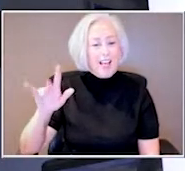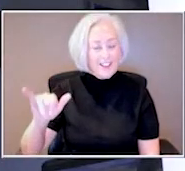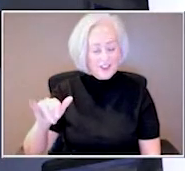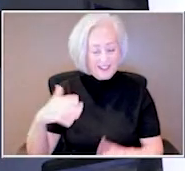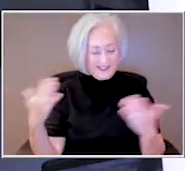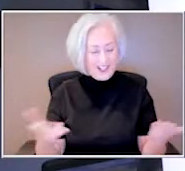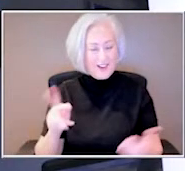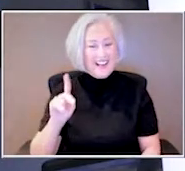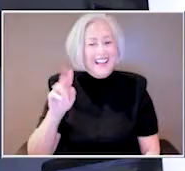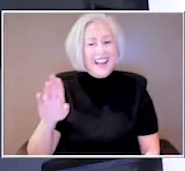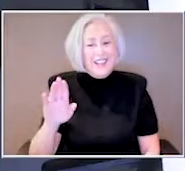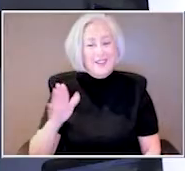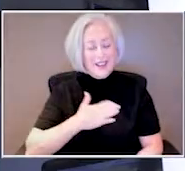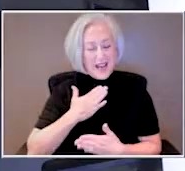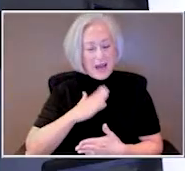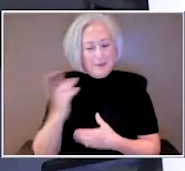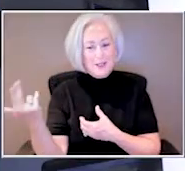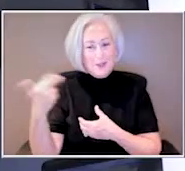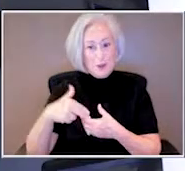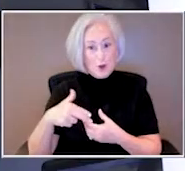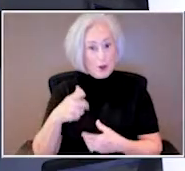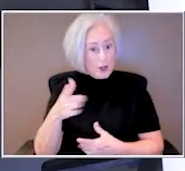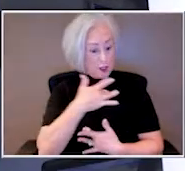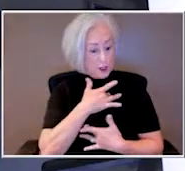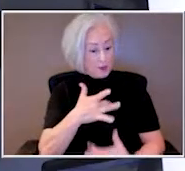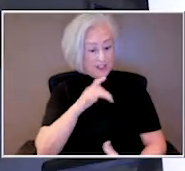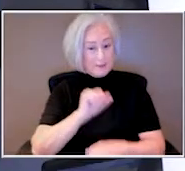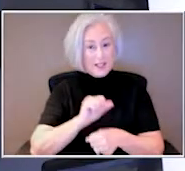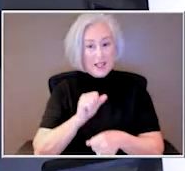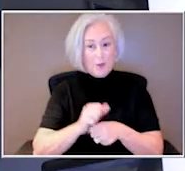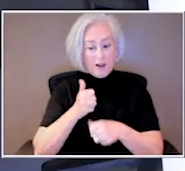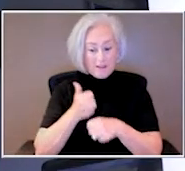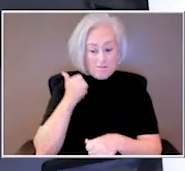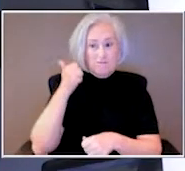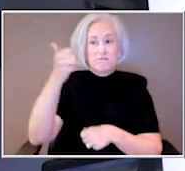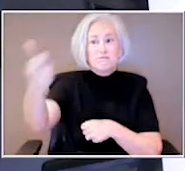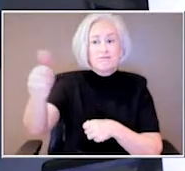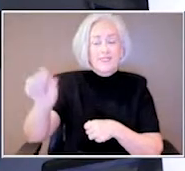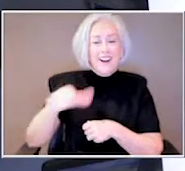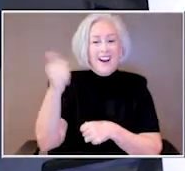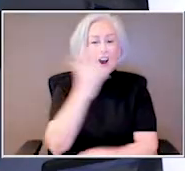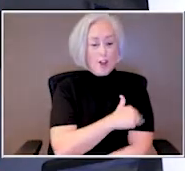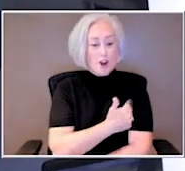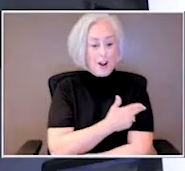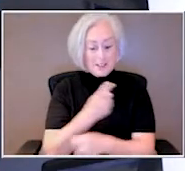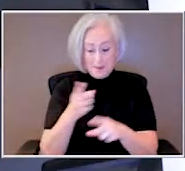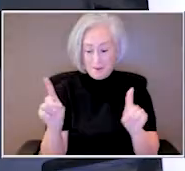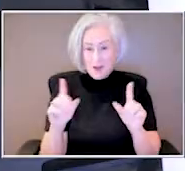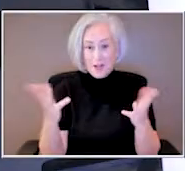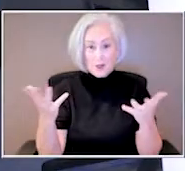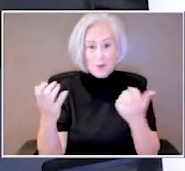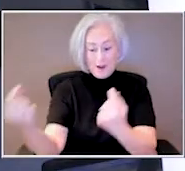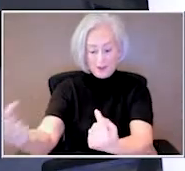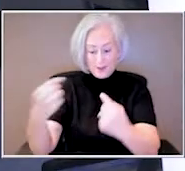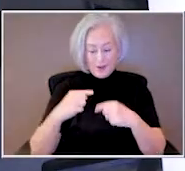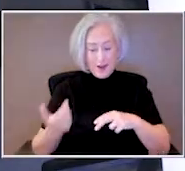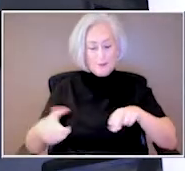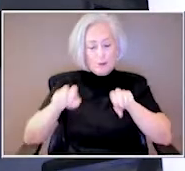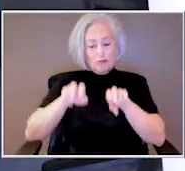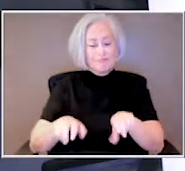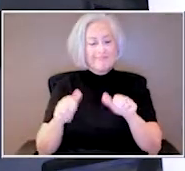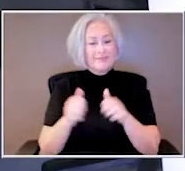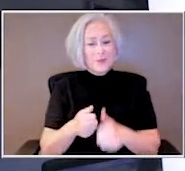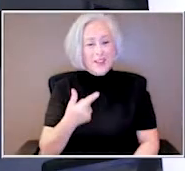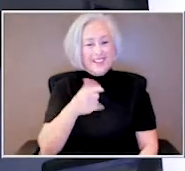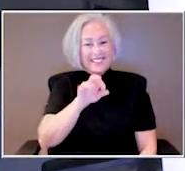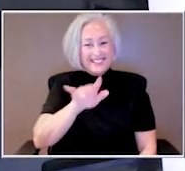us. Thank you very much. You usually work out far away from this main hospital, but I think you wanted to come down here to be next to this lady today. Absolutely, and I do have to